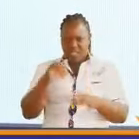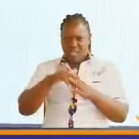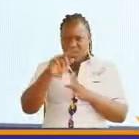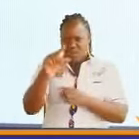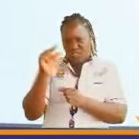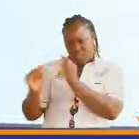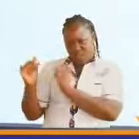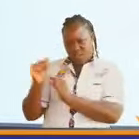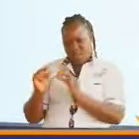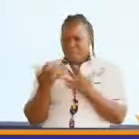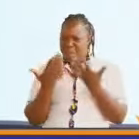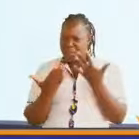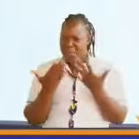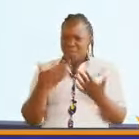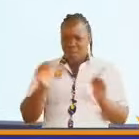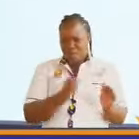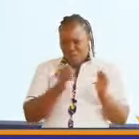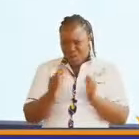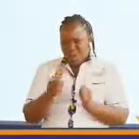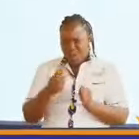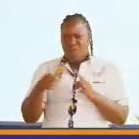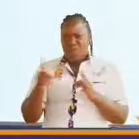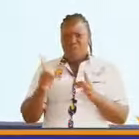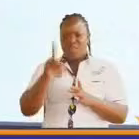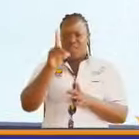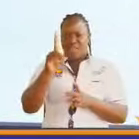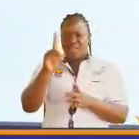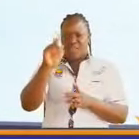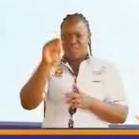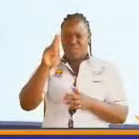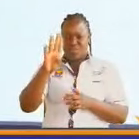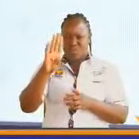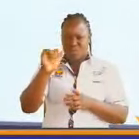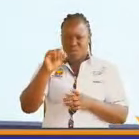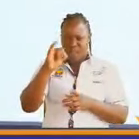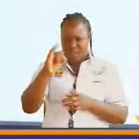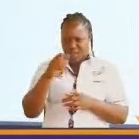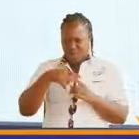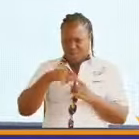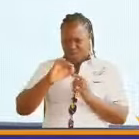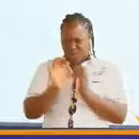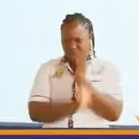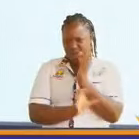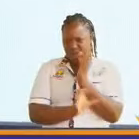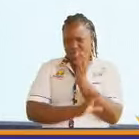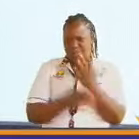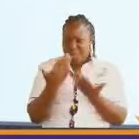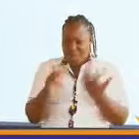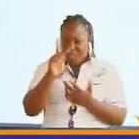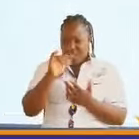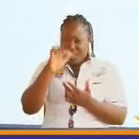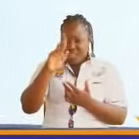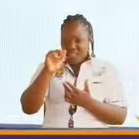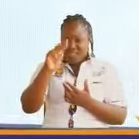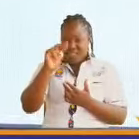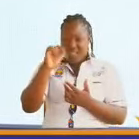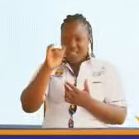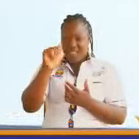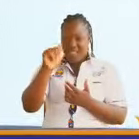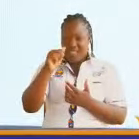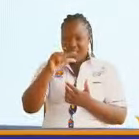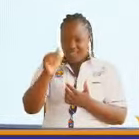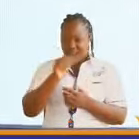generation, perhaps Homa Bay will be the Dubai of this country. Perhaps Kirinyaga, where the distinguished chair of the